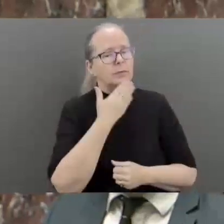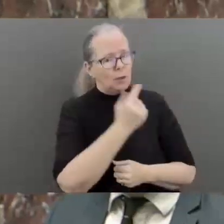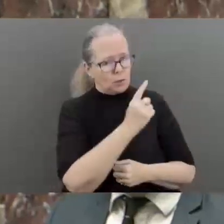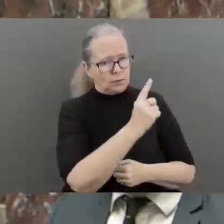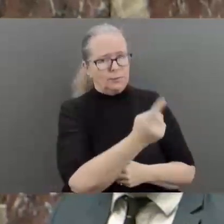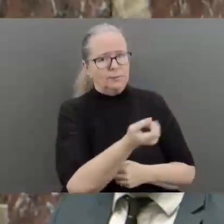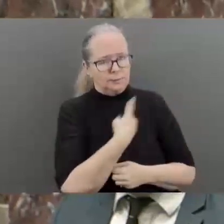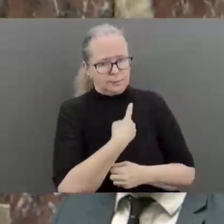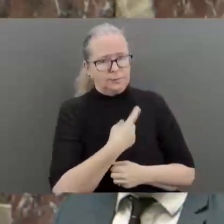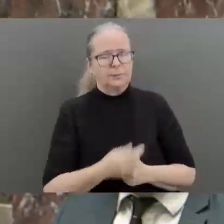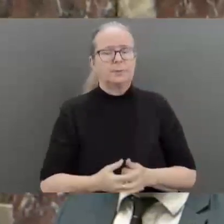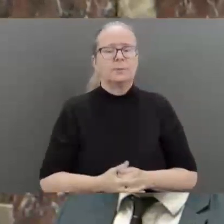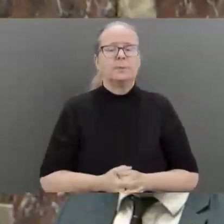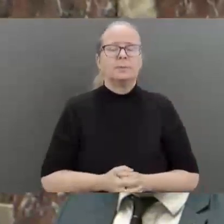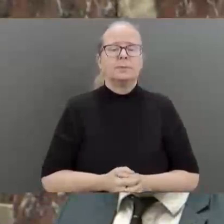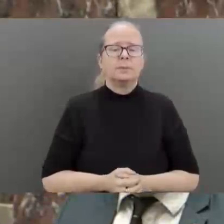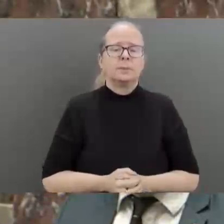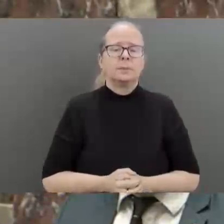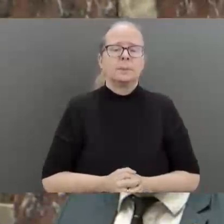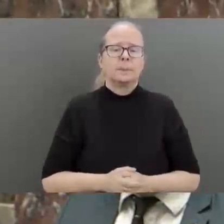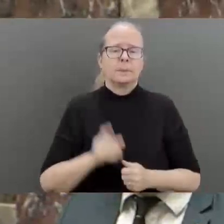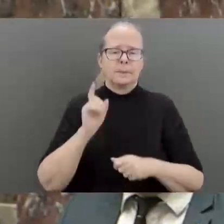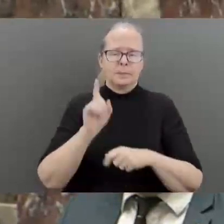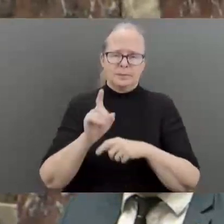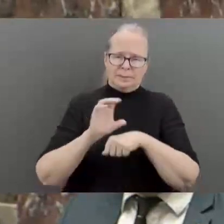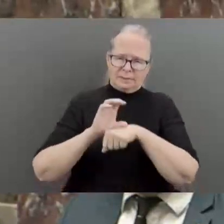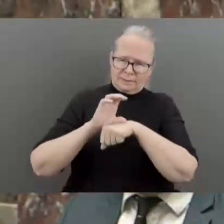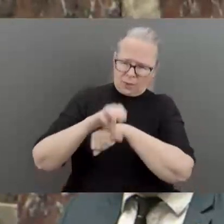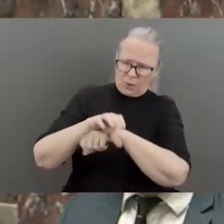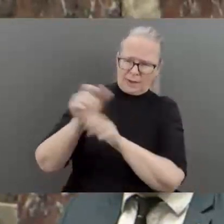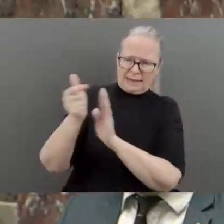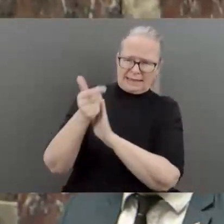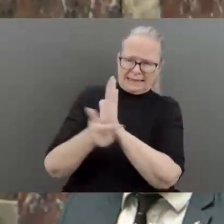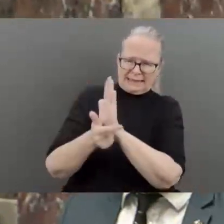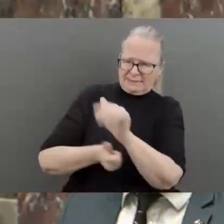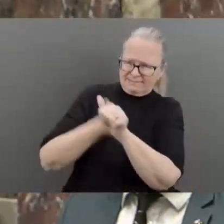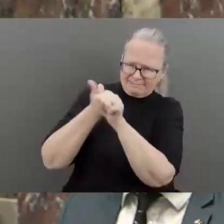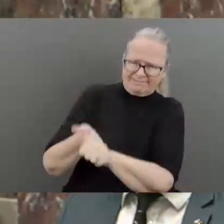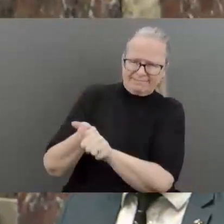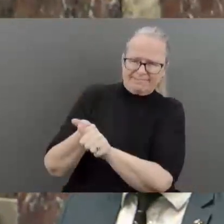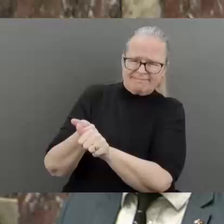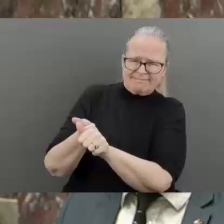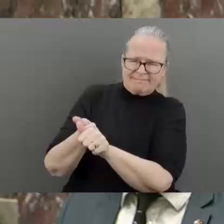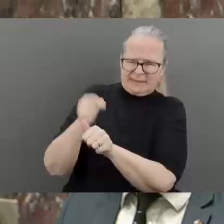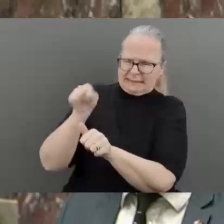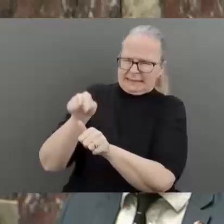is the key pillar of our efforts to fight the toxic drug crisis.